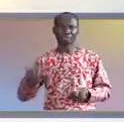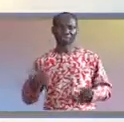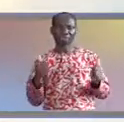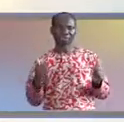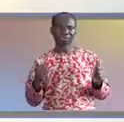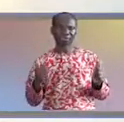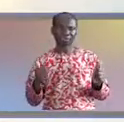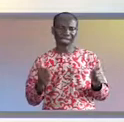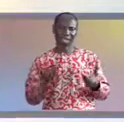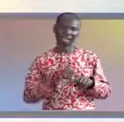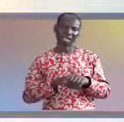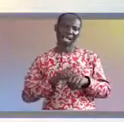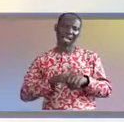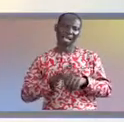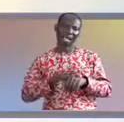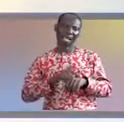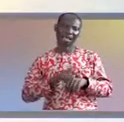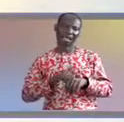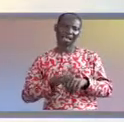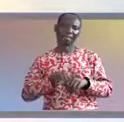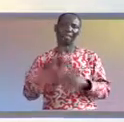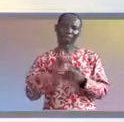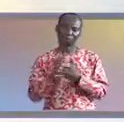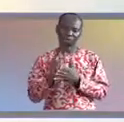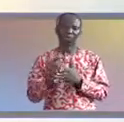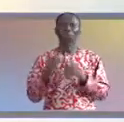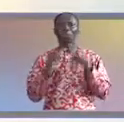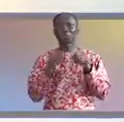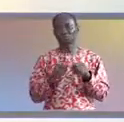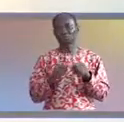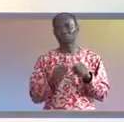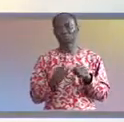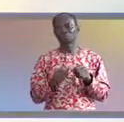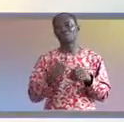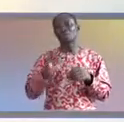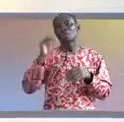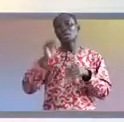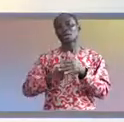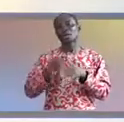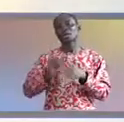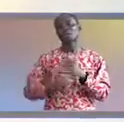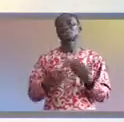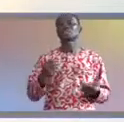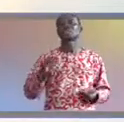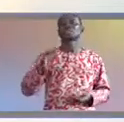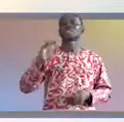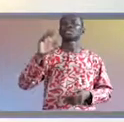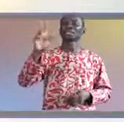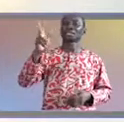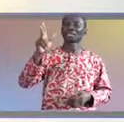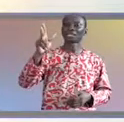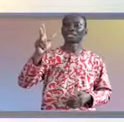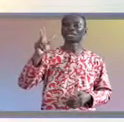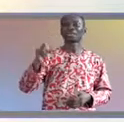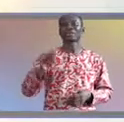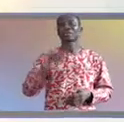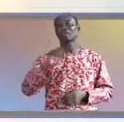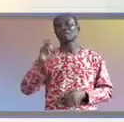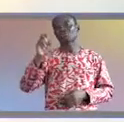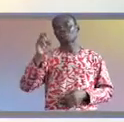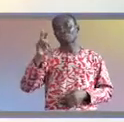na ochi se ne na text no a mede ma uno ye Matthew asempa eti miensa njije mu du ba